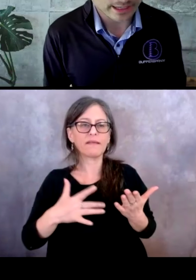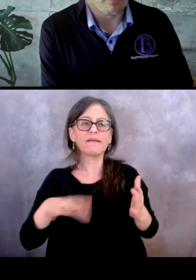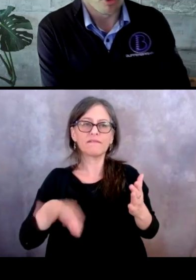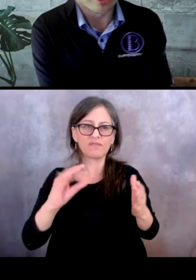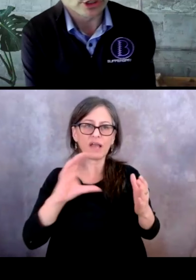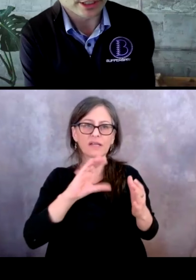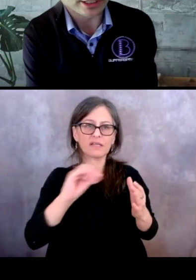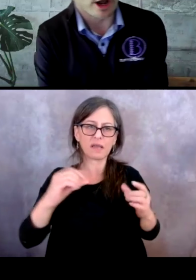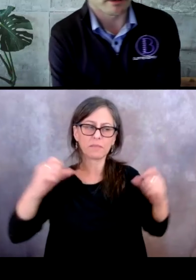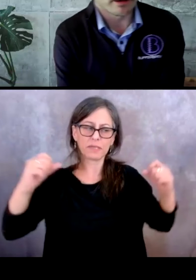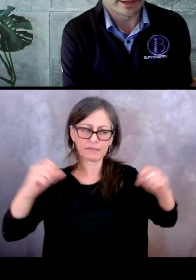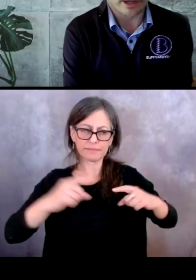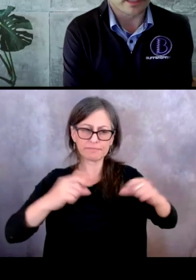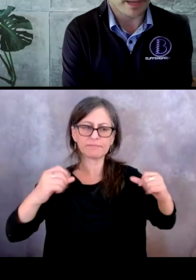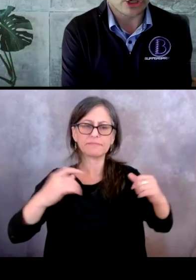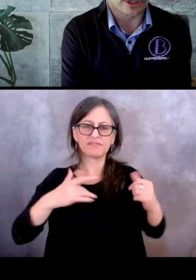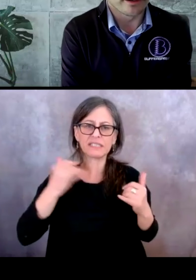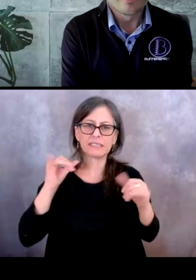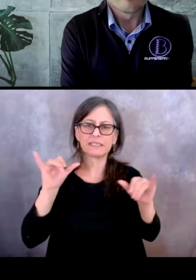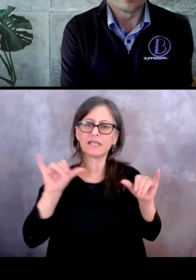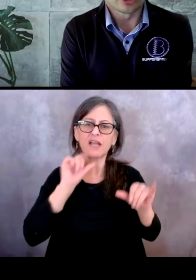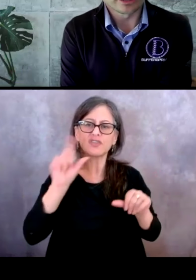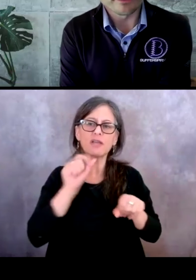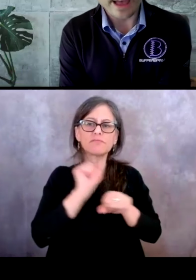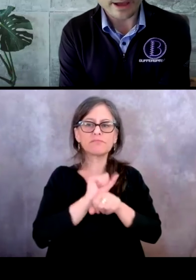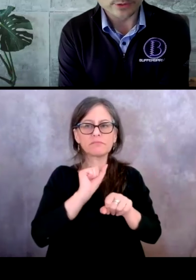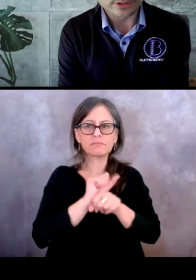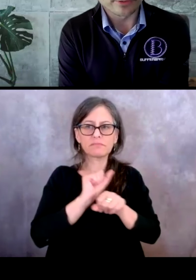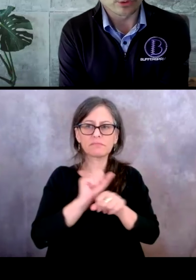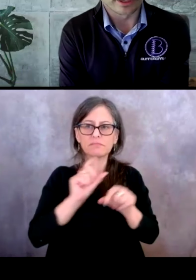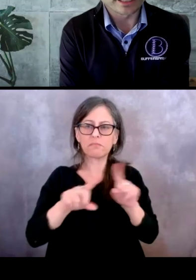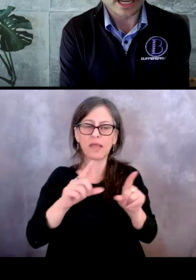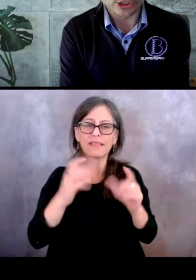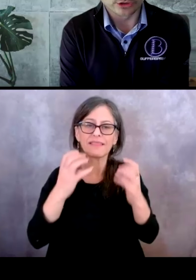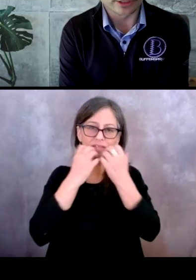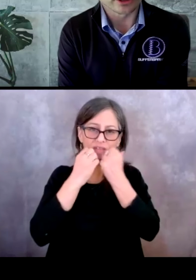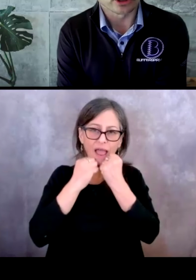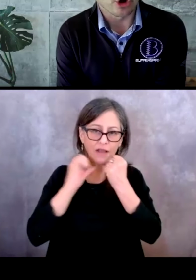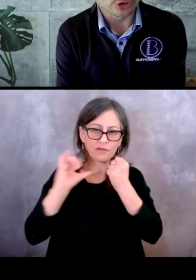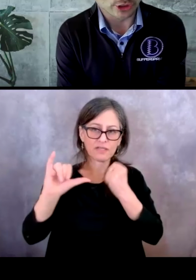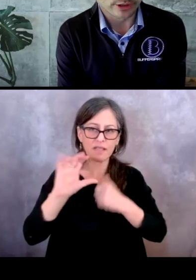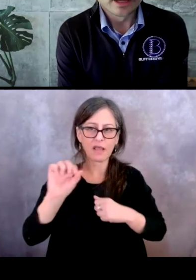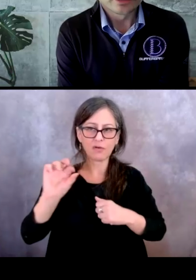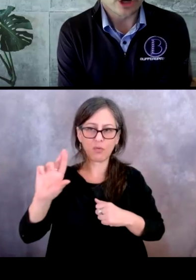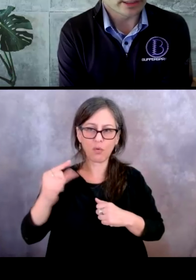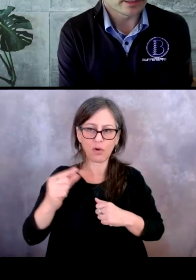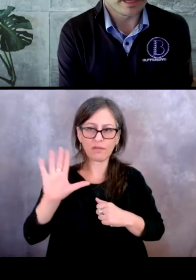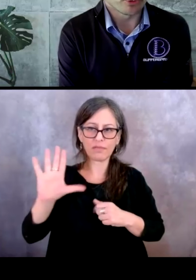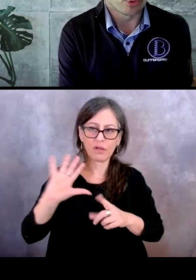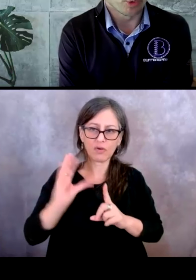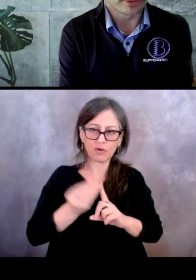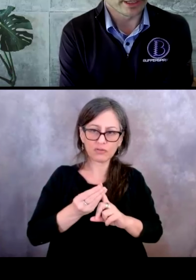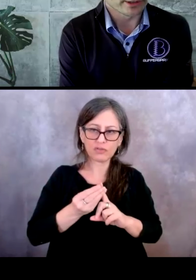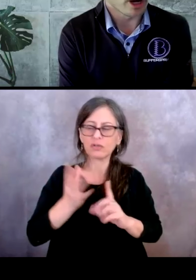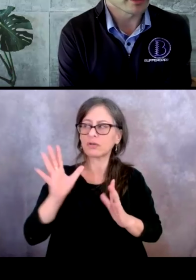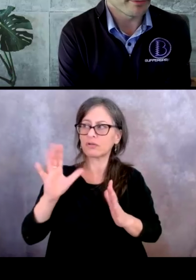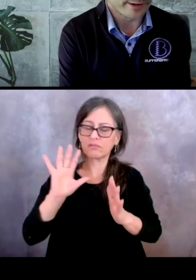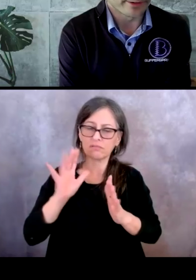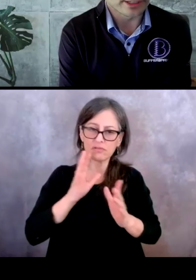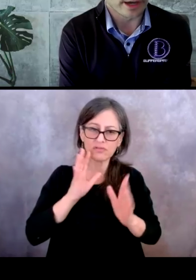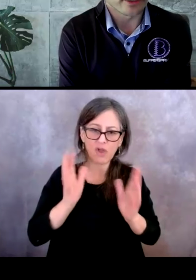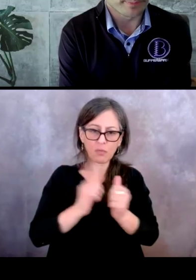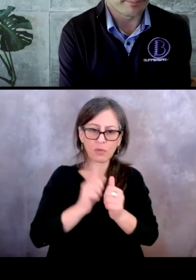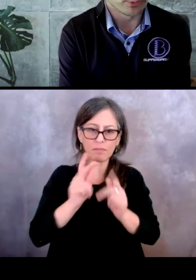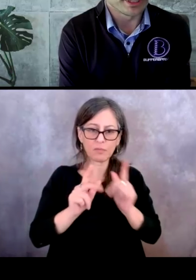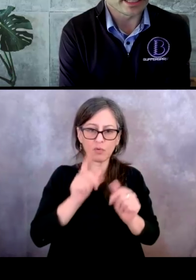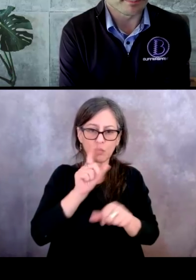and looking at more than just an occupation, but look at the values of the organization, look at their culture, talk to people who work there, talk to